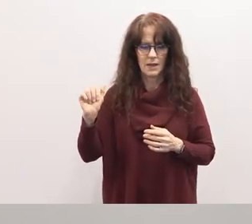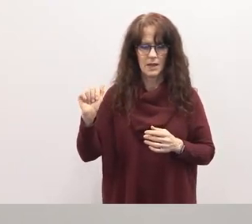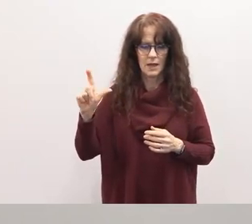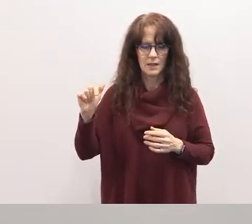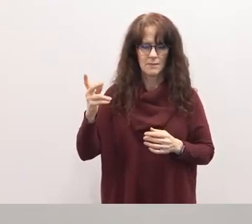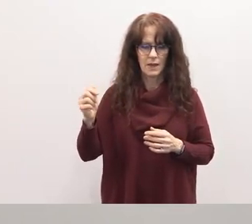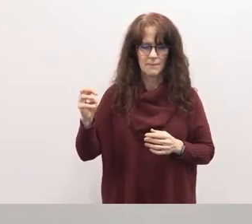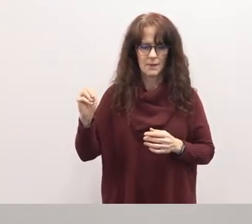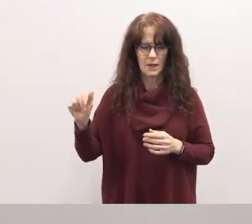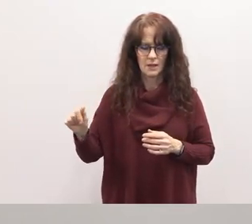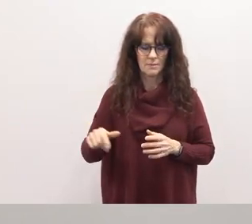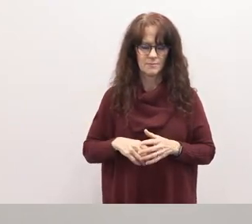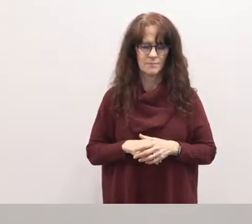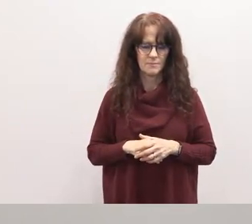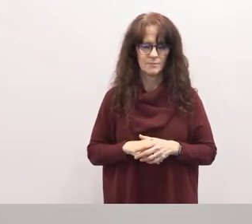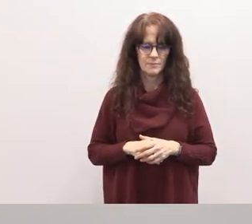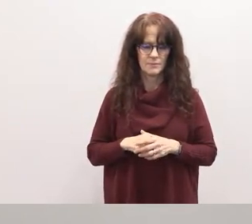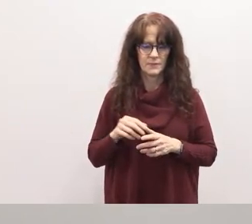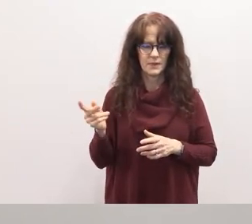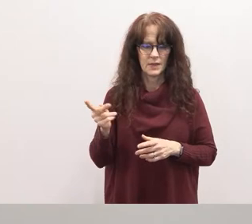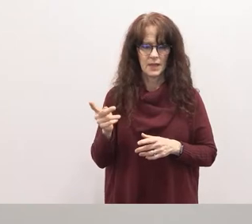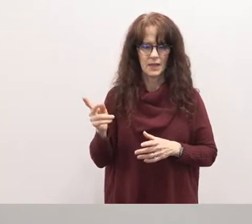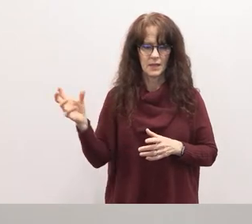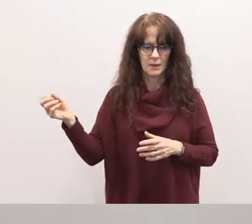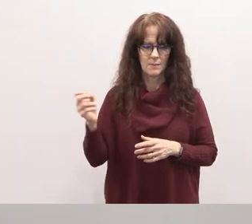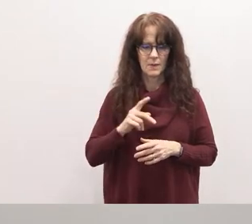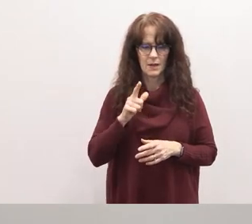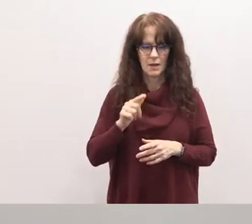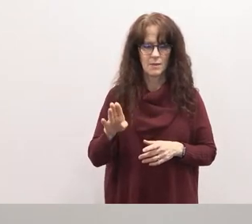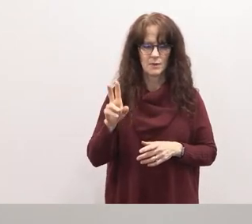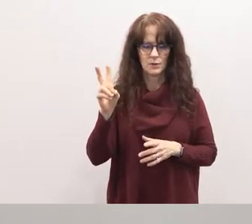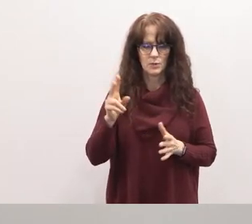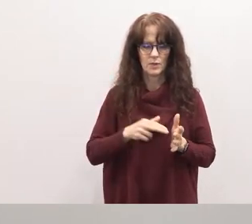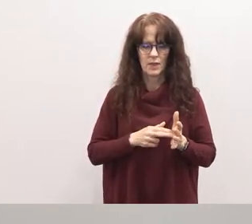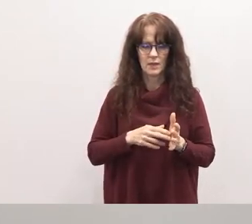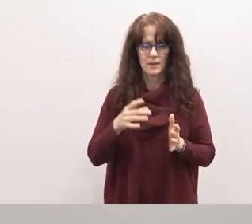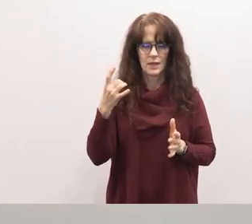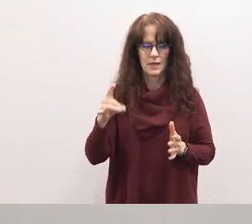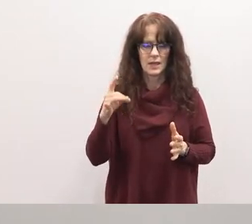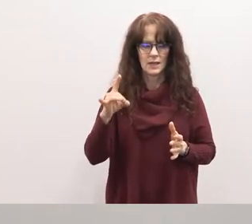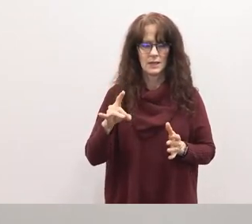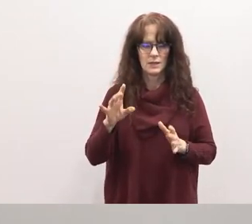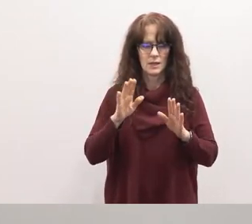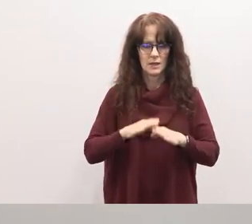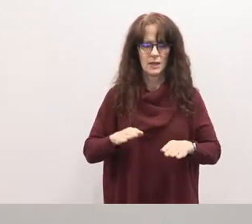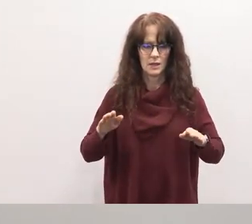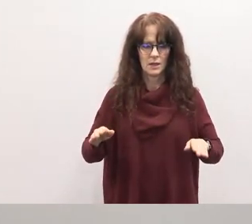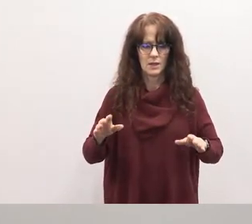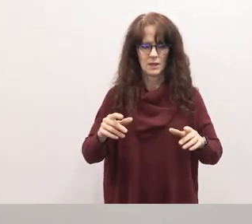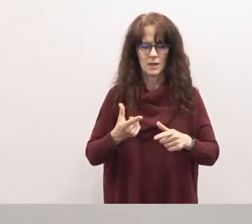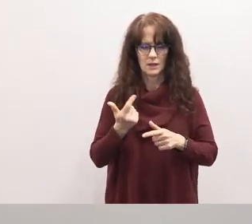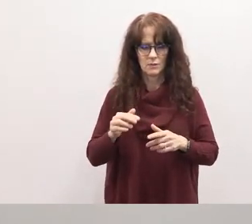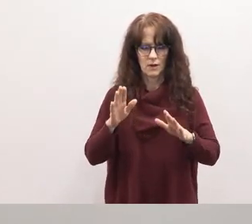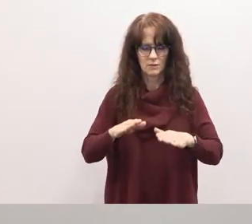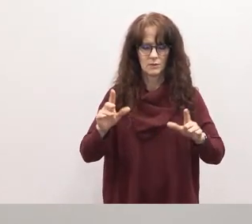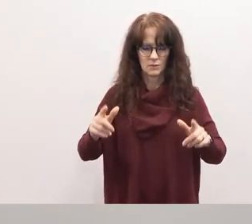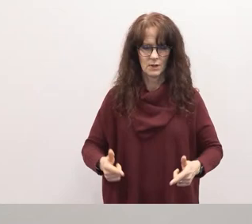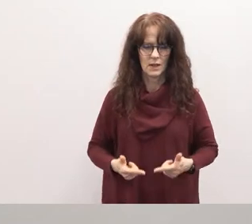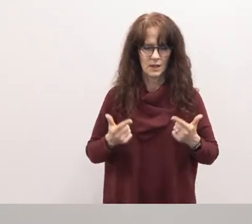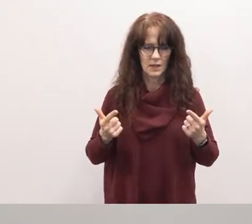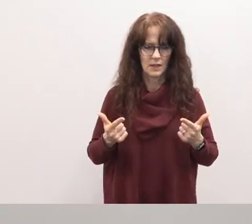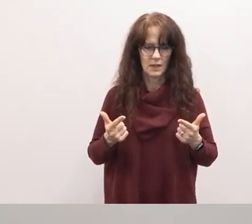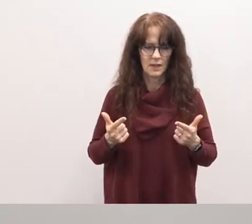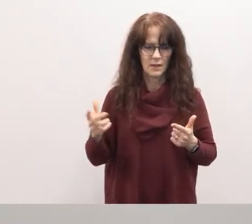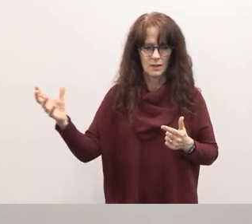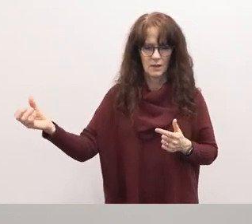Selma, Alabama. Sharon and her husband returned to Long Beach in 2018, where their children and grandchildren live. Upon